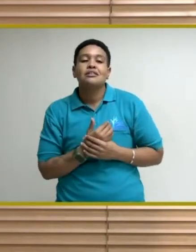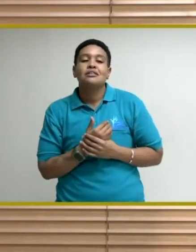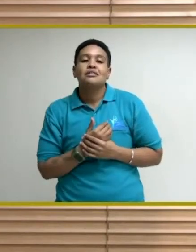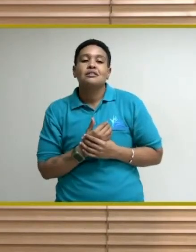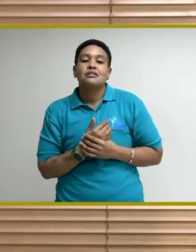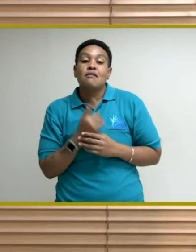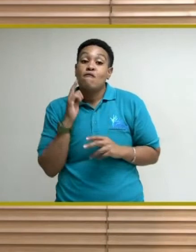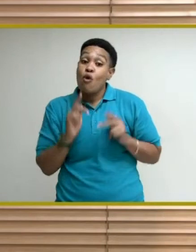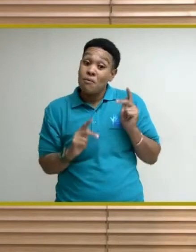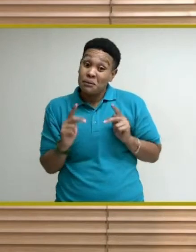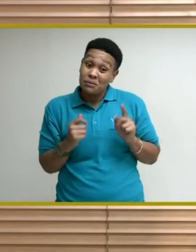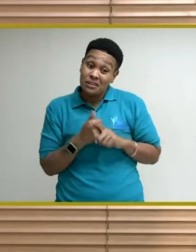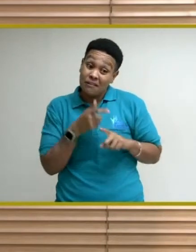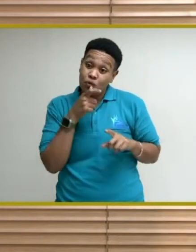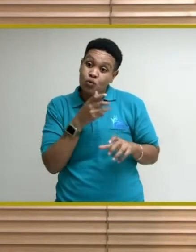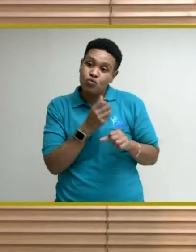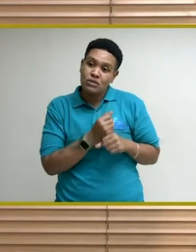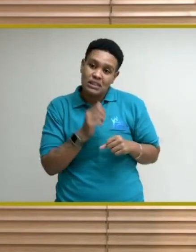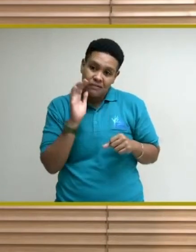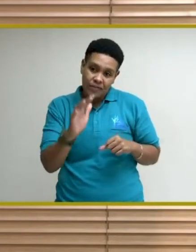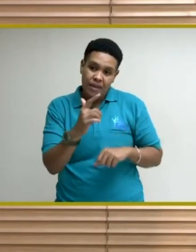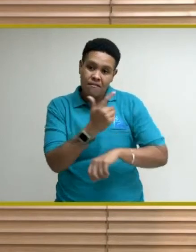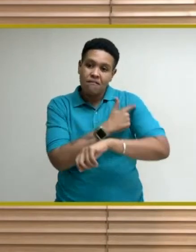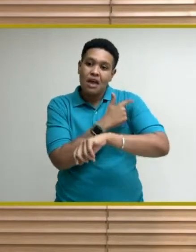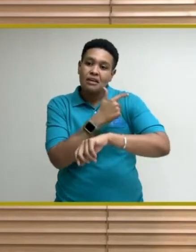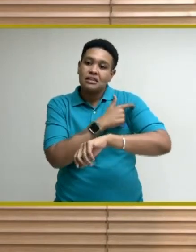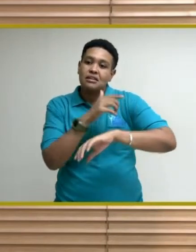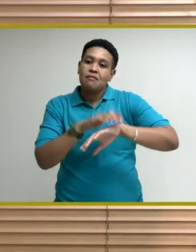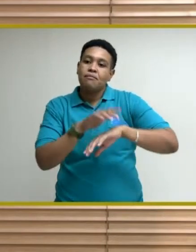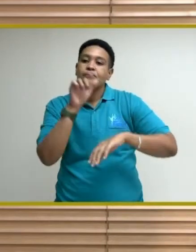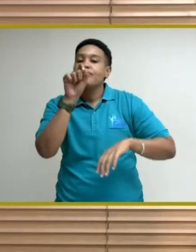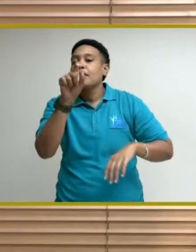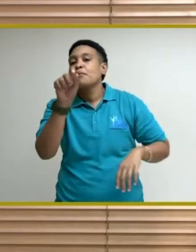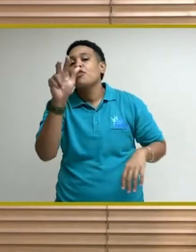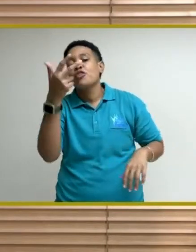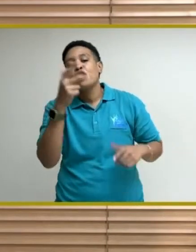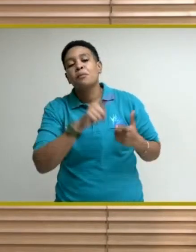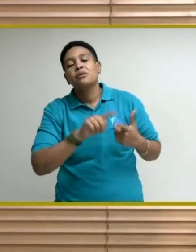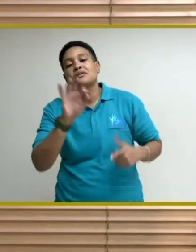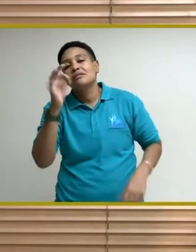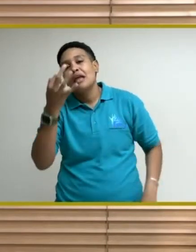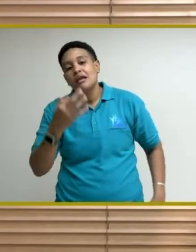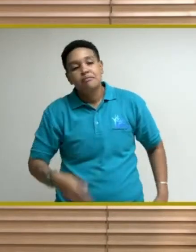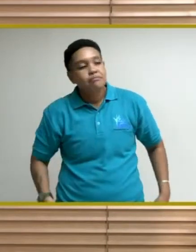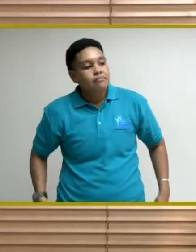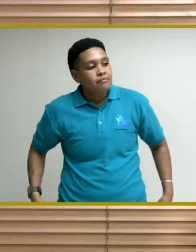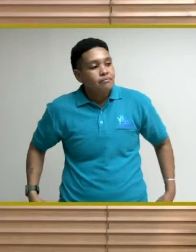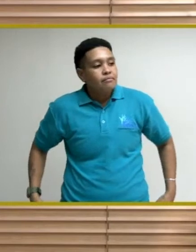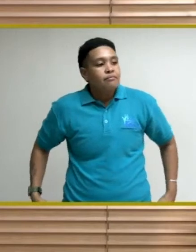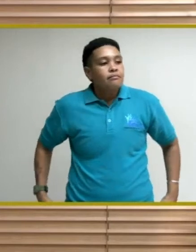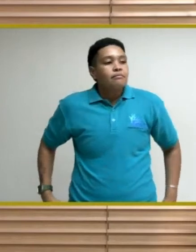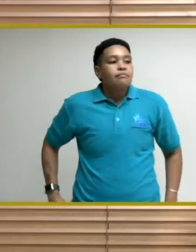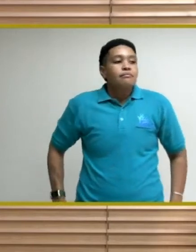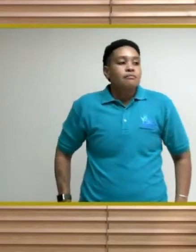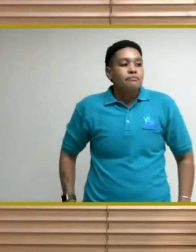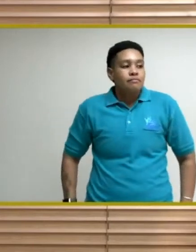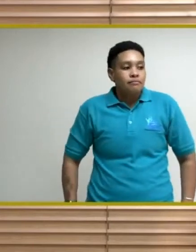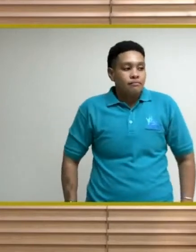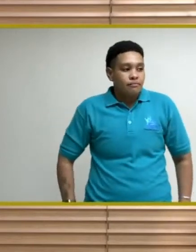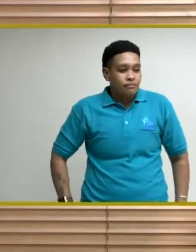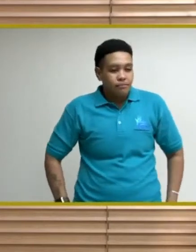is for persons who received vaccines on April 3rd and 9th. St. Joseph's